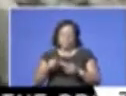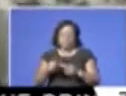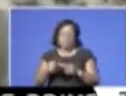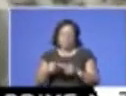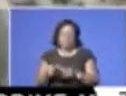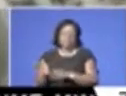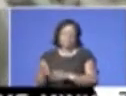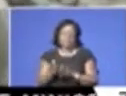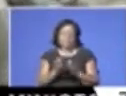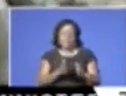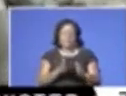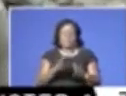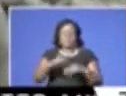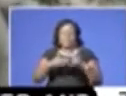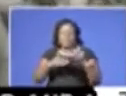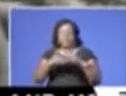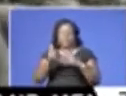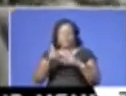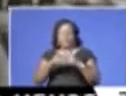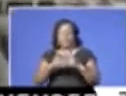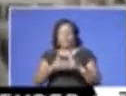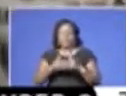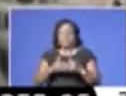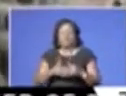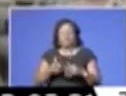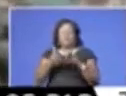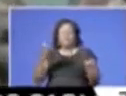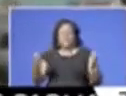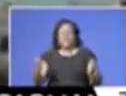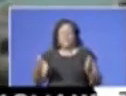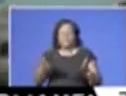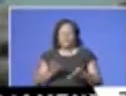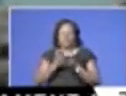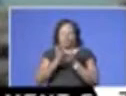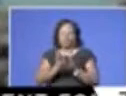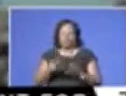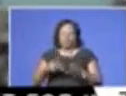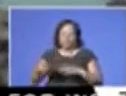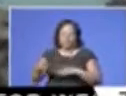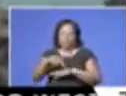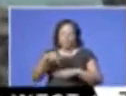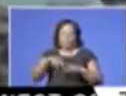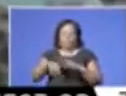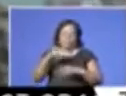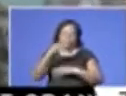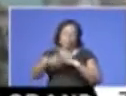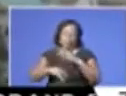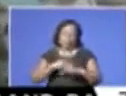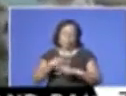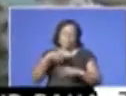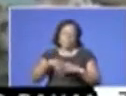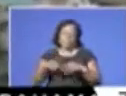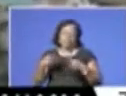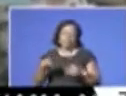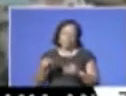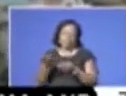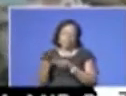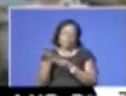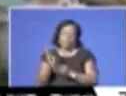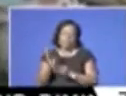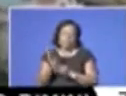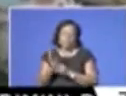to build what is slated to be the biggest cruise port in the world on Grand Bahama. The company signed a $100 million heads of agreement